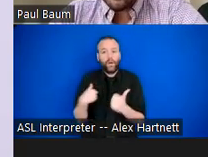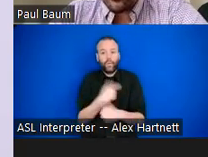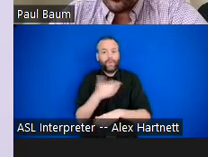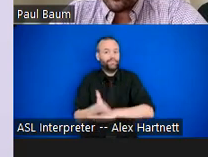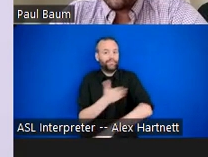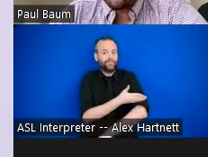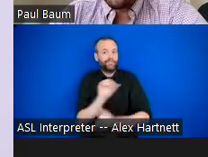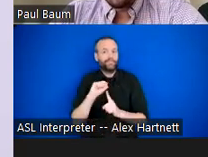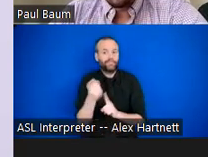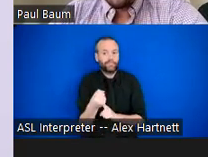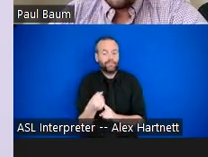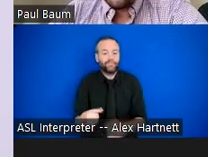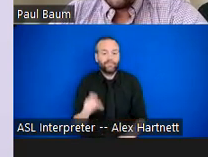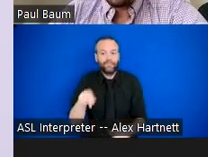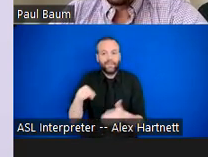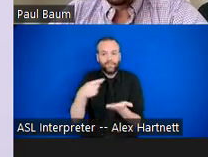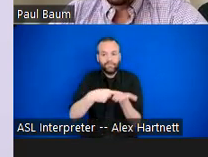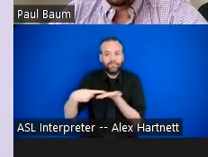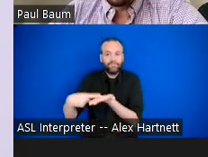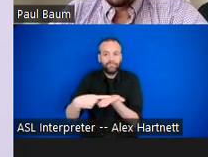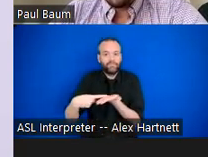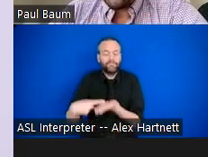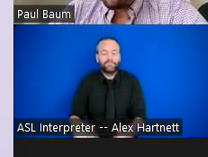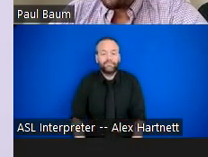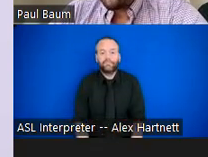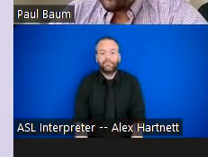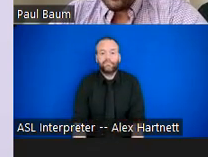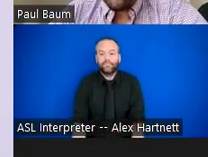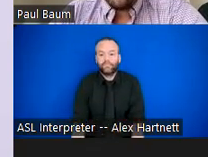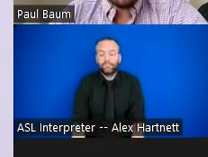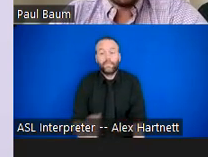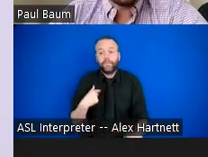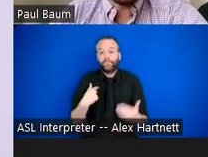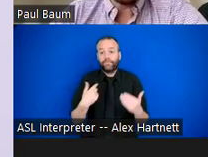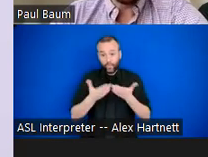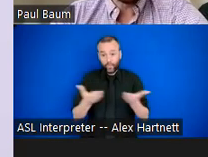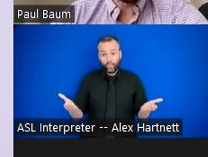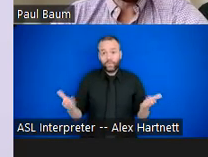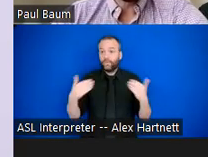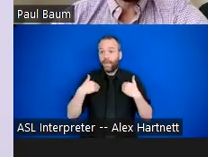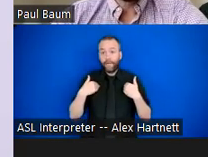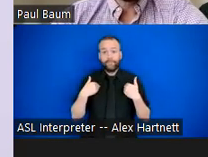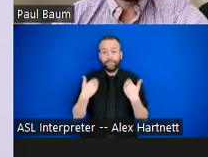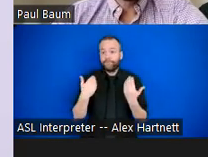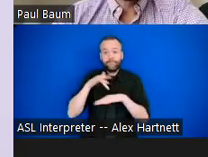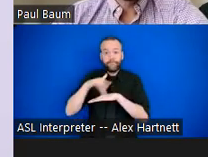resources out there, and I'll provide my information as well.